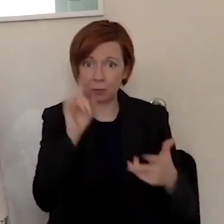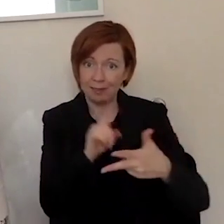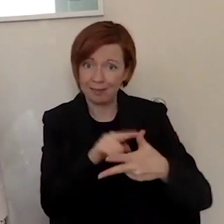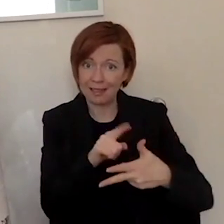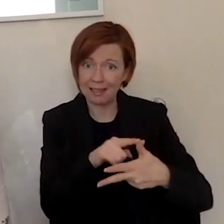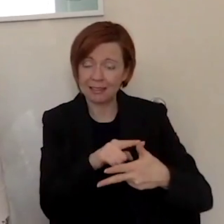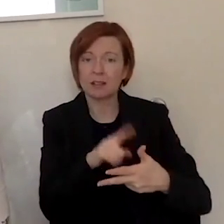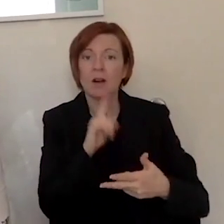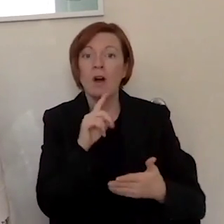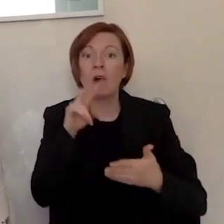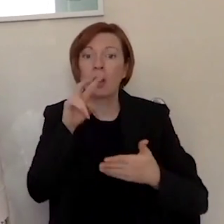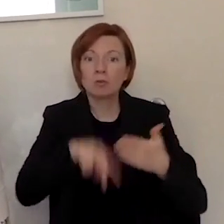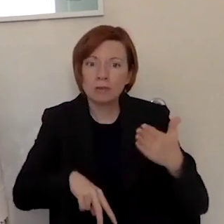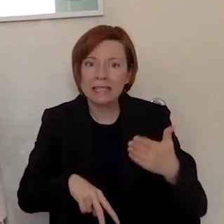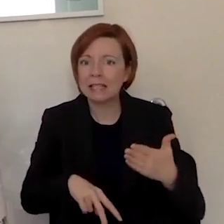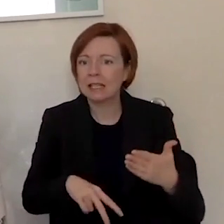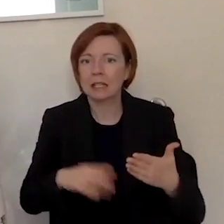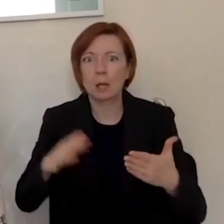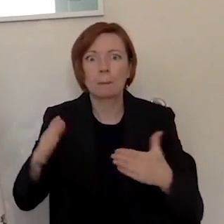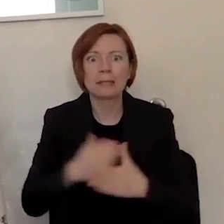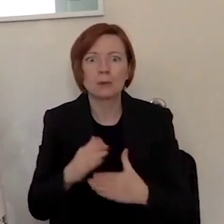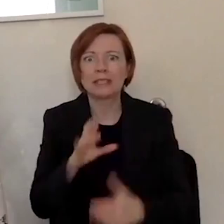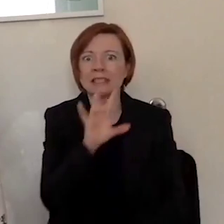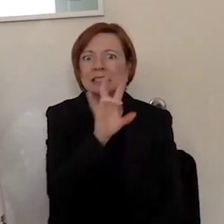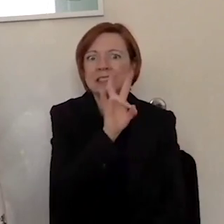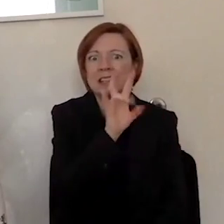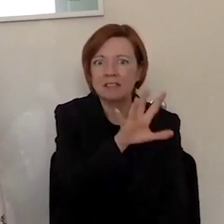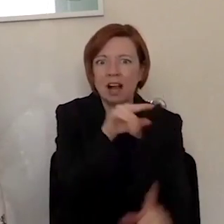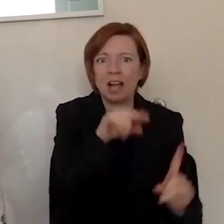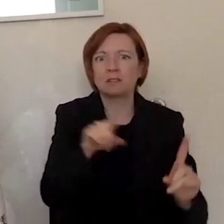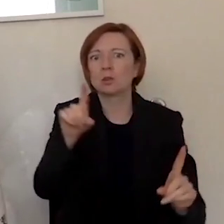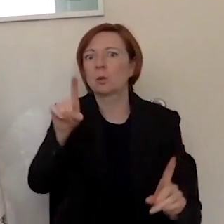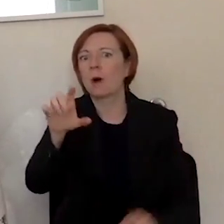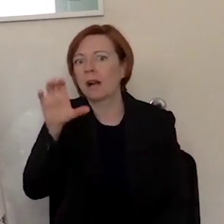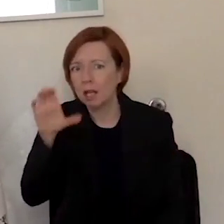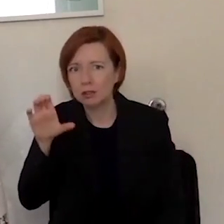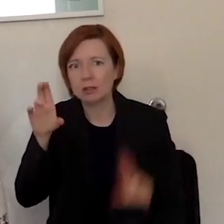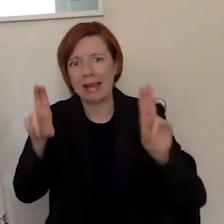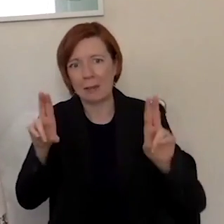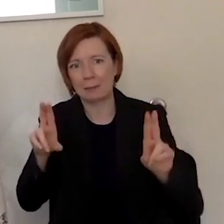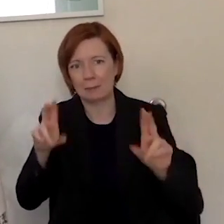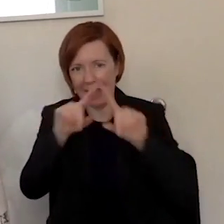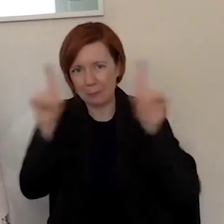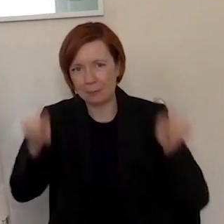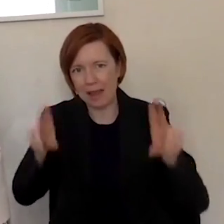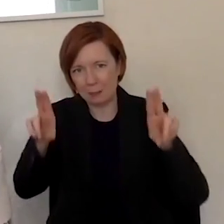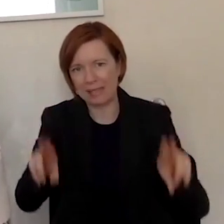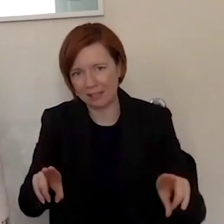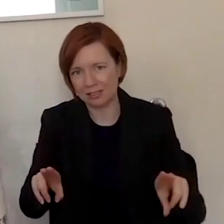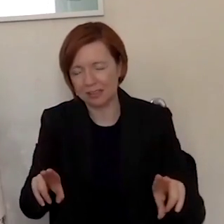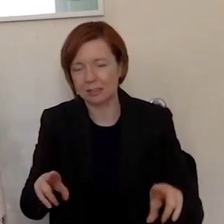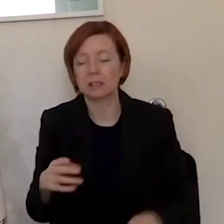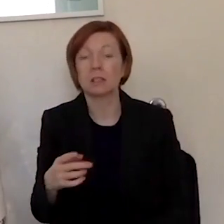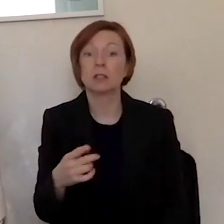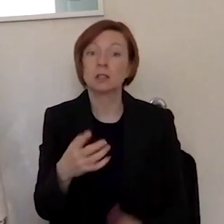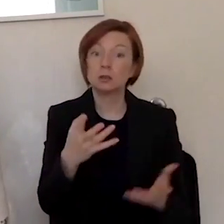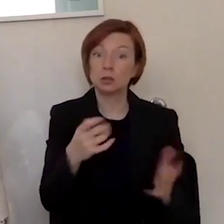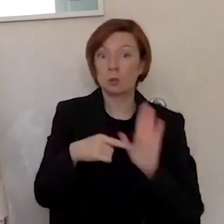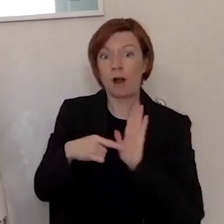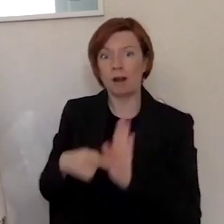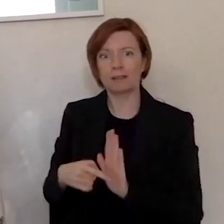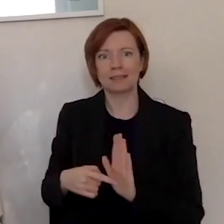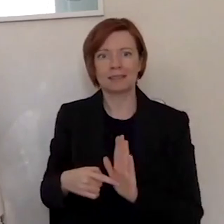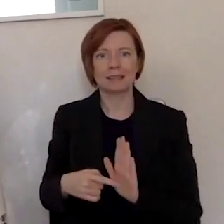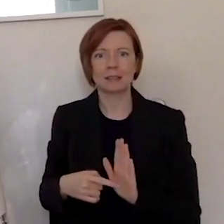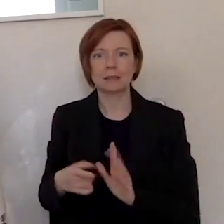Change Grant are reading between 75 to 100 applications. And so you want to give them something that's